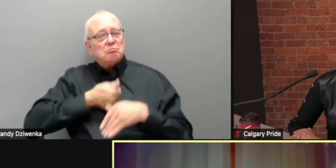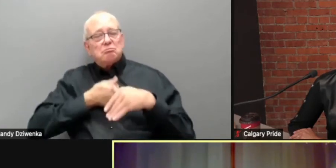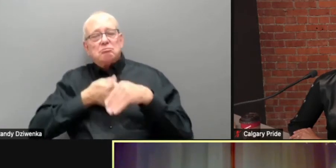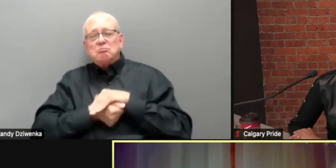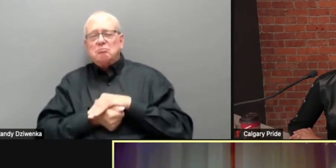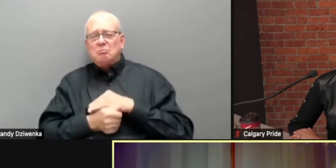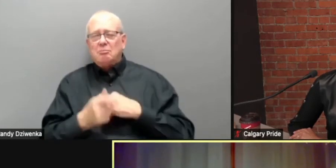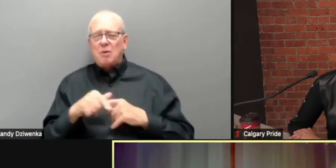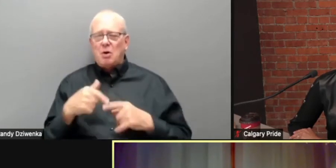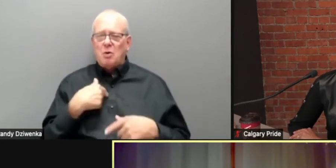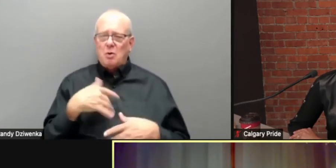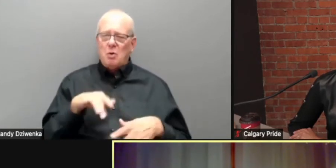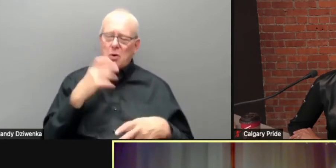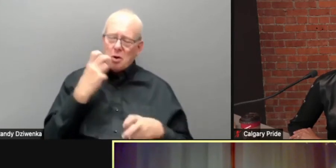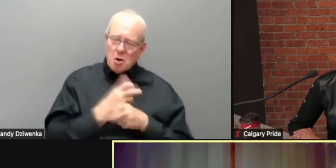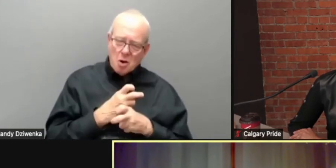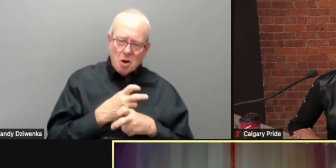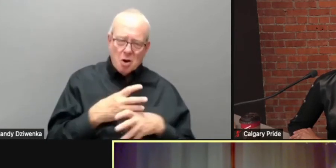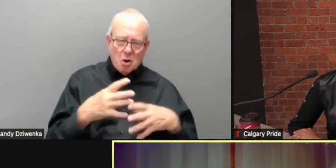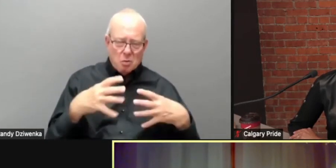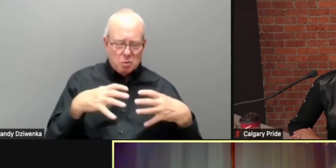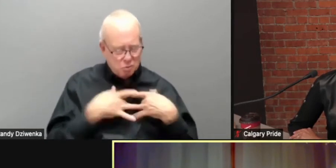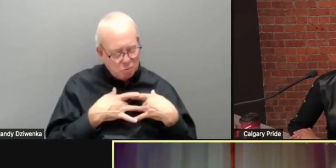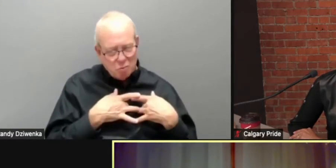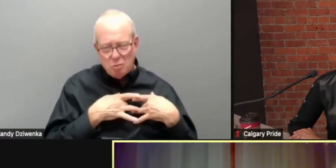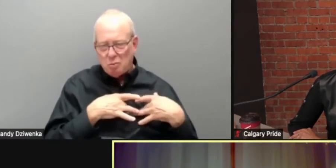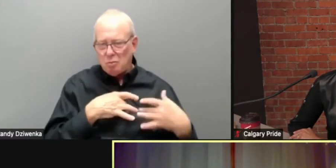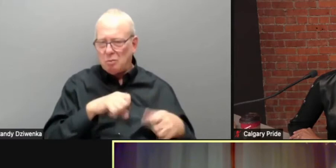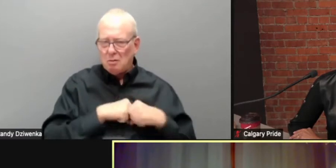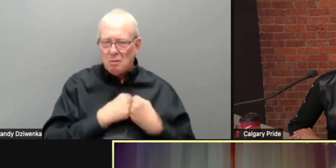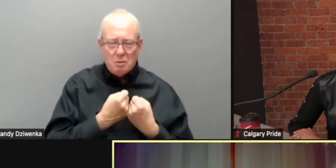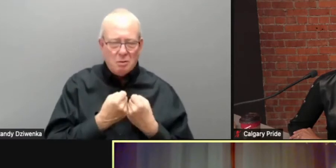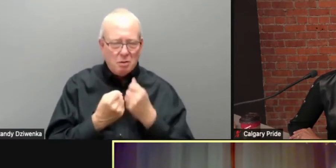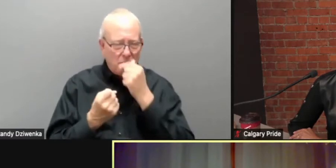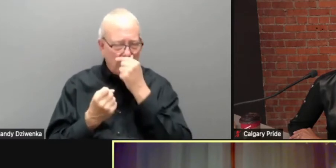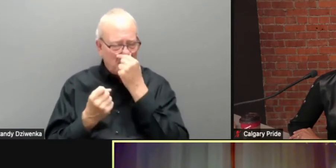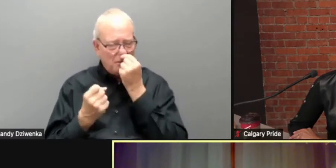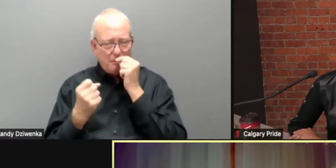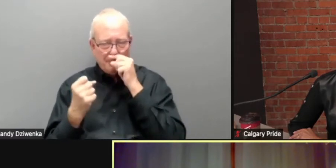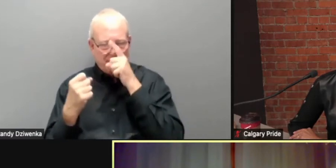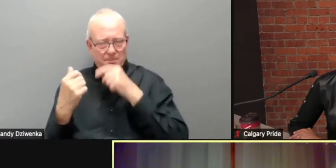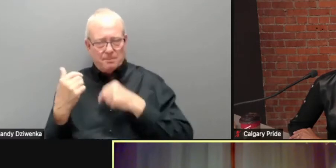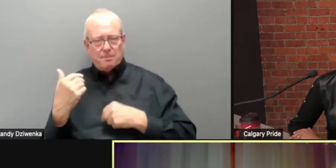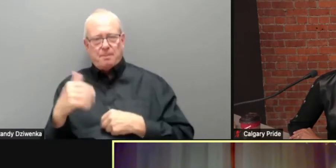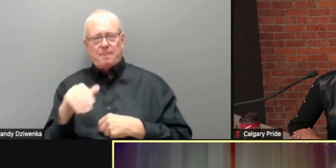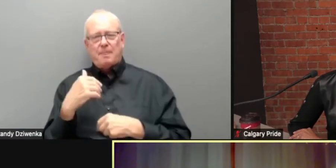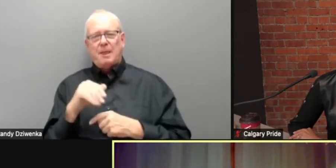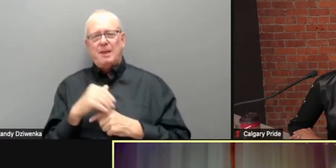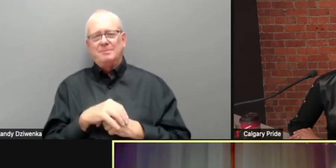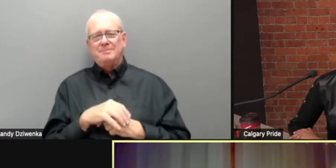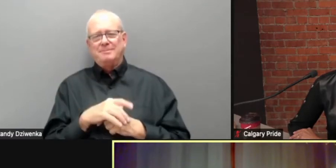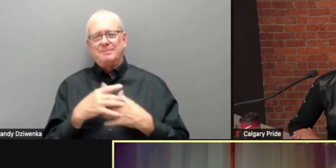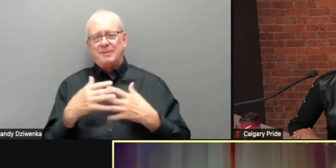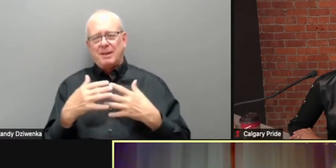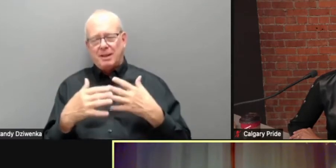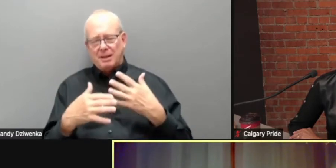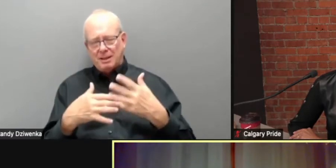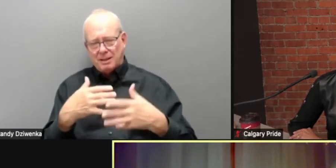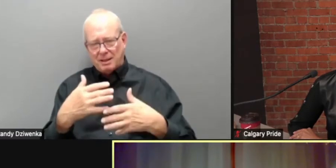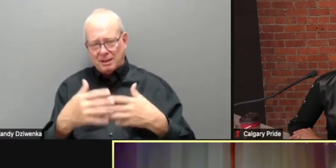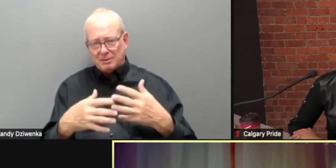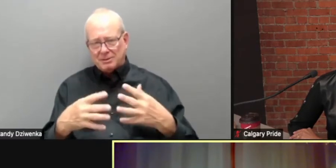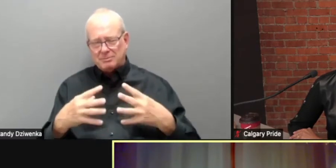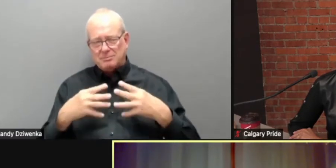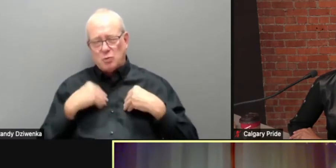every possible way. Like he said, his parents tried. And then I accepted it because he's the love of my life.